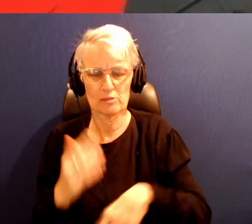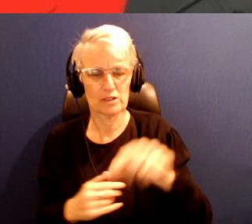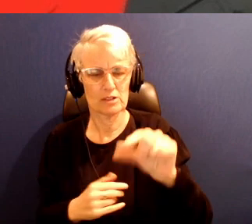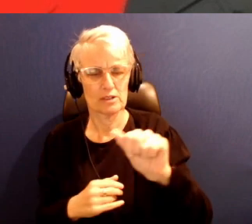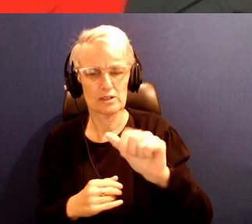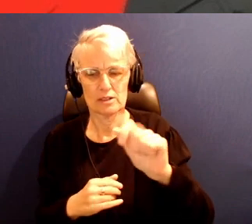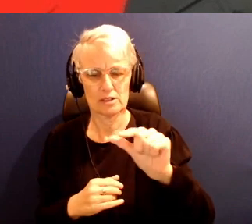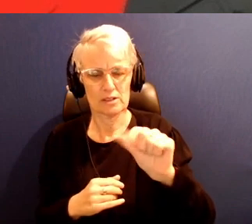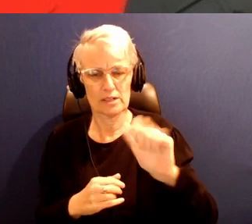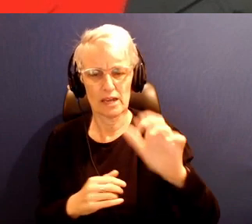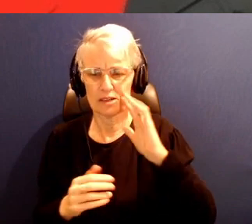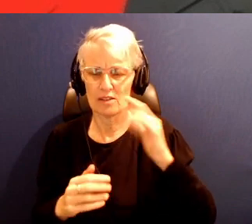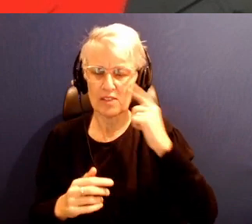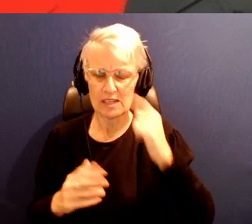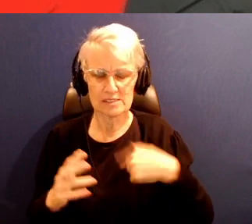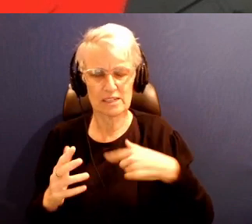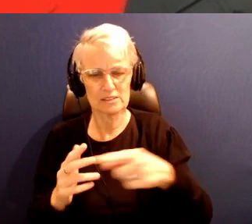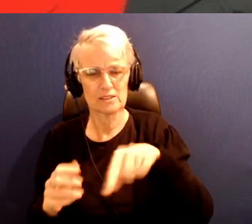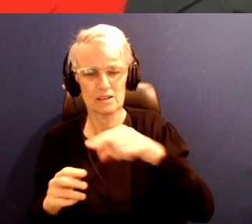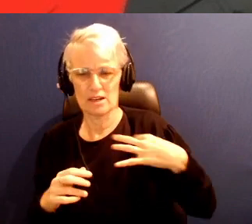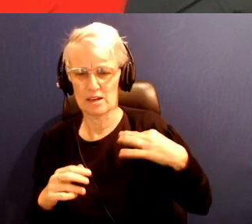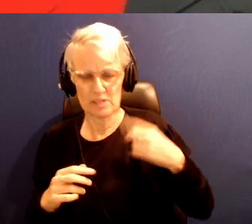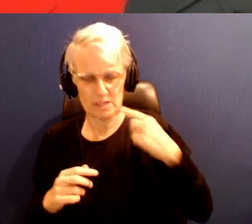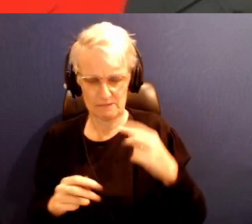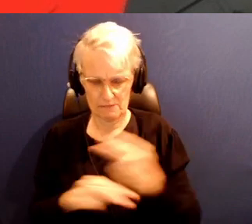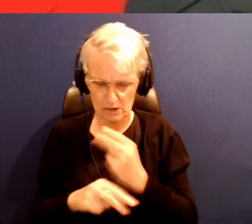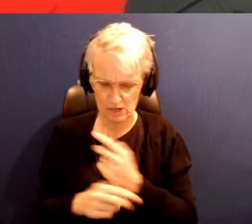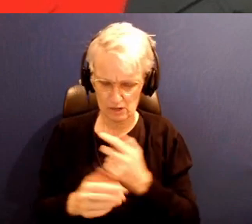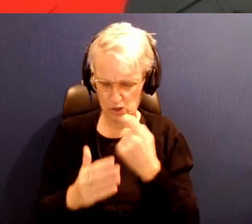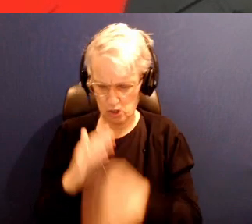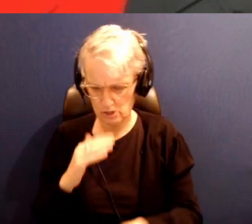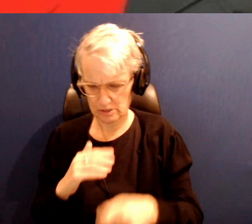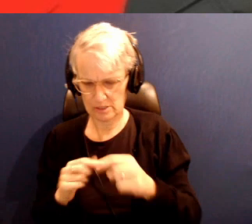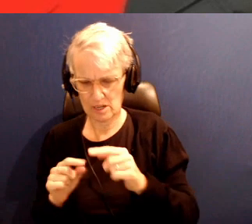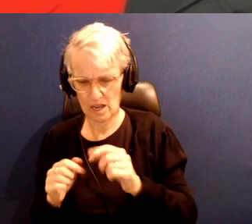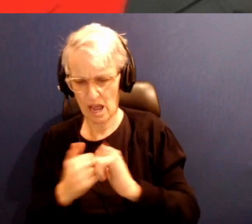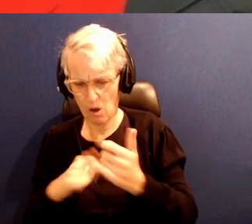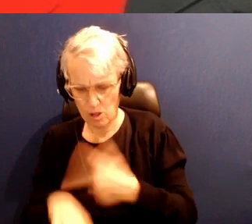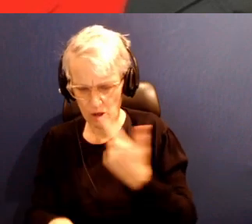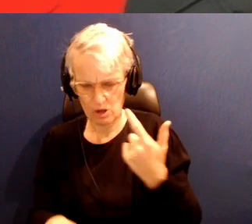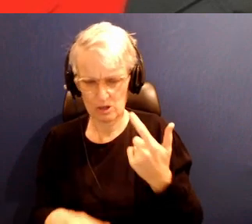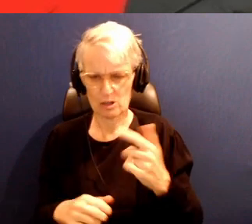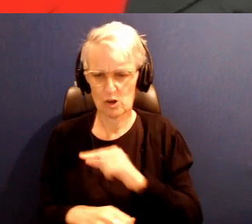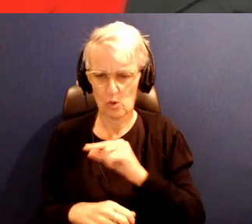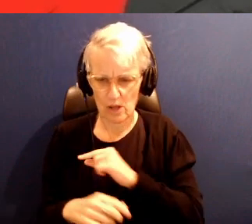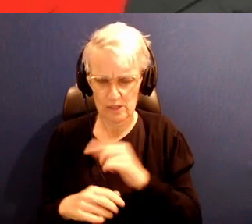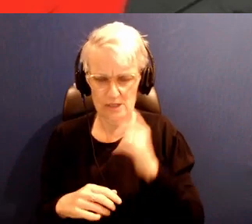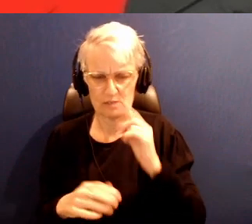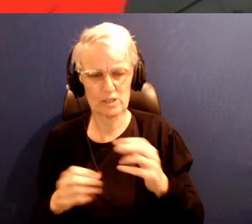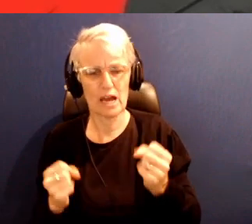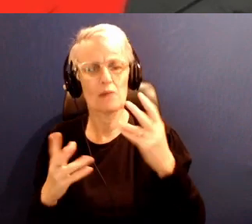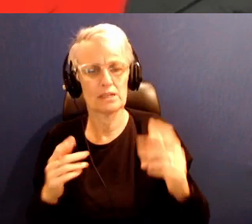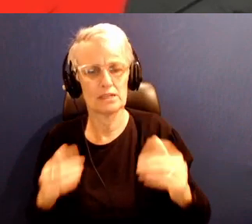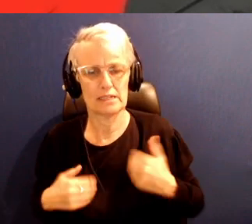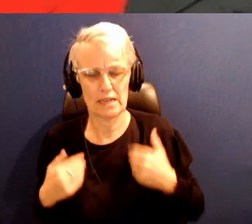GAC believes that applicants are in the best position to determine the balance of the cost, duration, and quality of internships with the number of